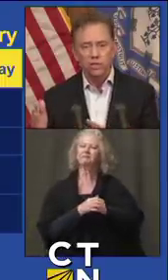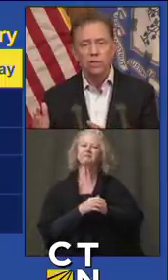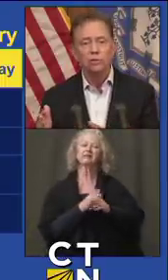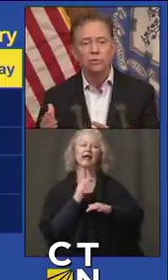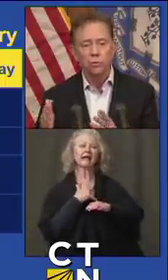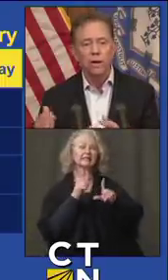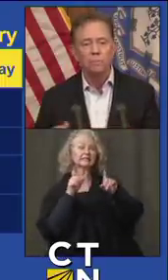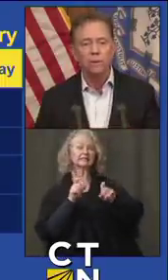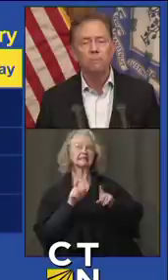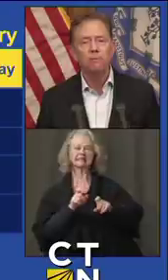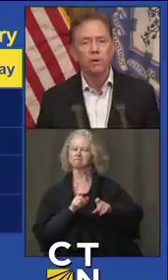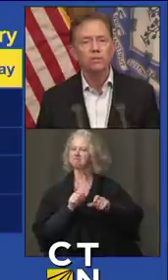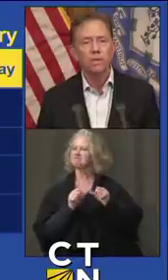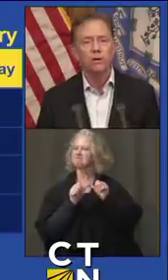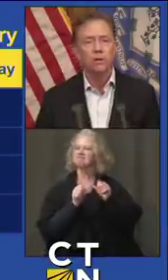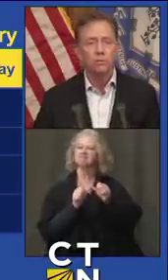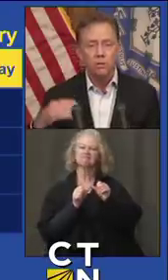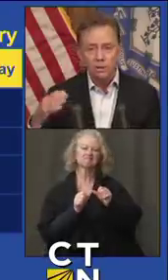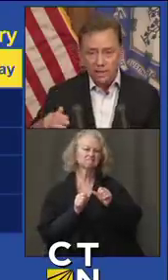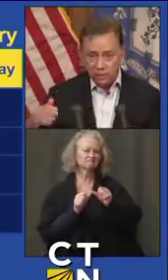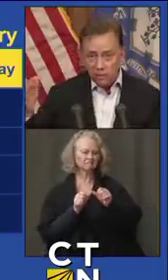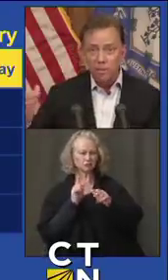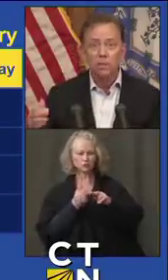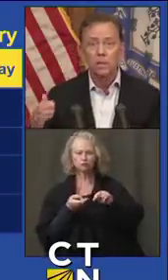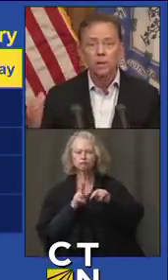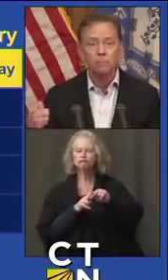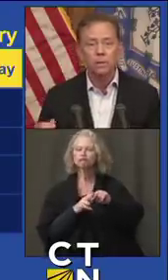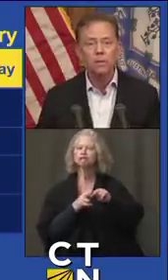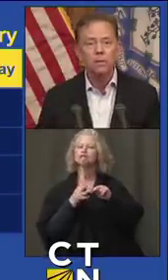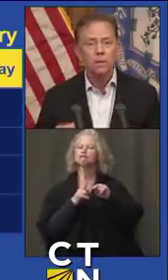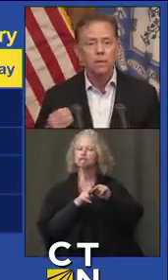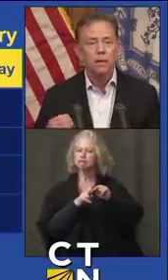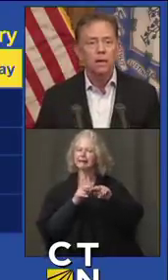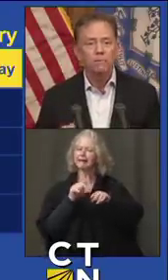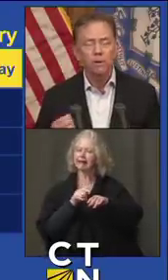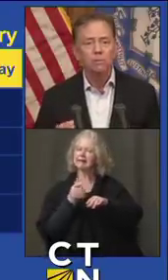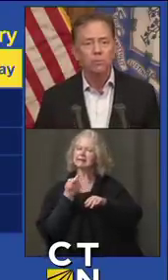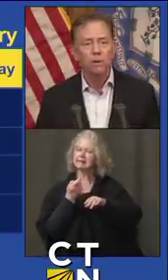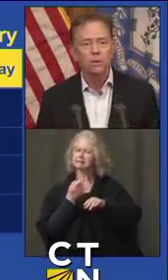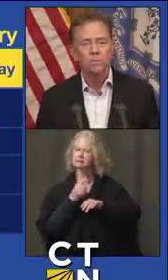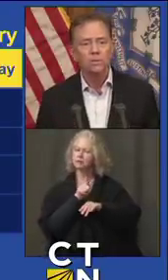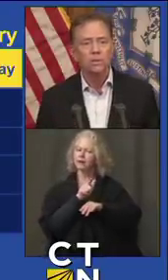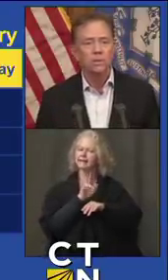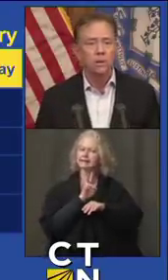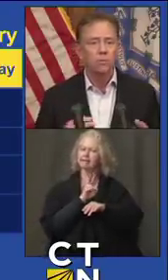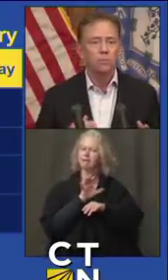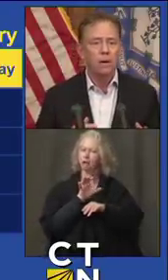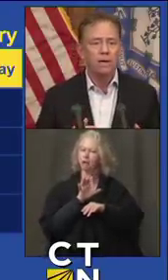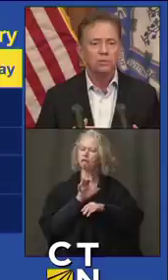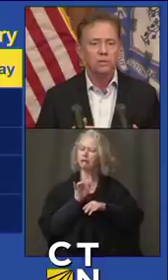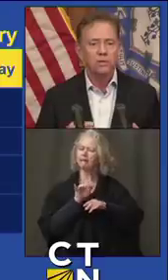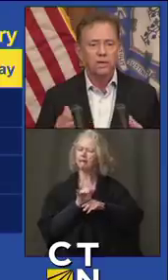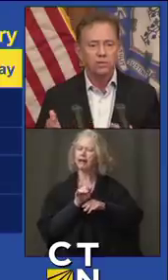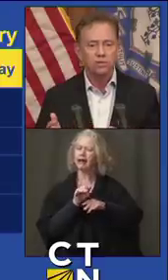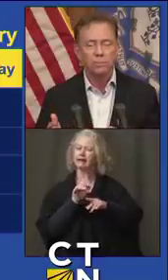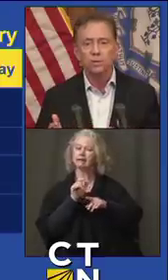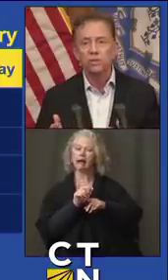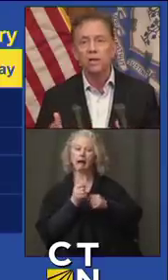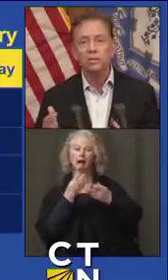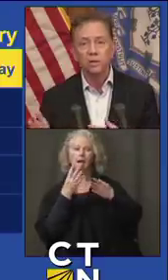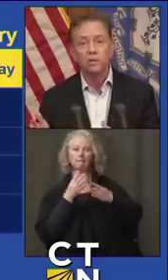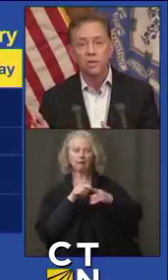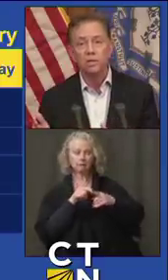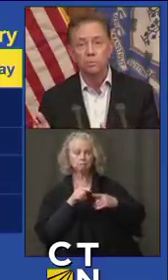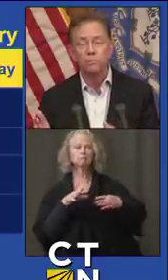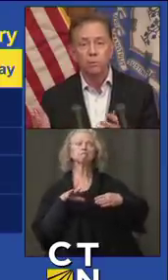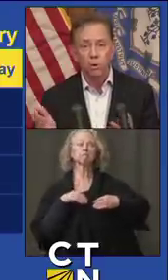testing continues to ramp up, 4,700. That's going to be a little lumpy. And very important is that the number of positive tests as a